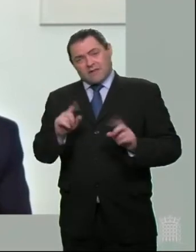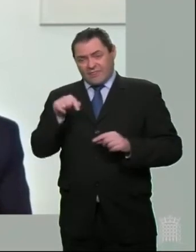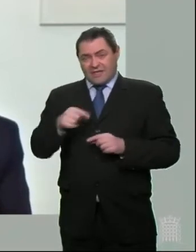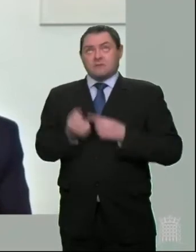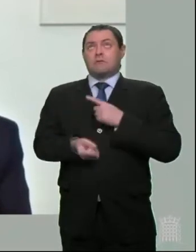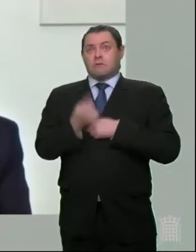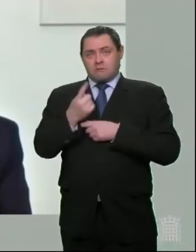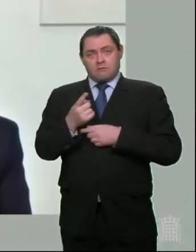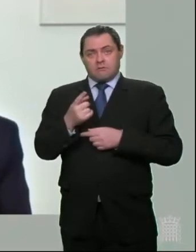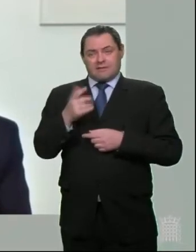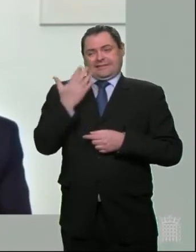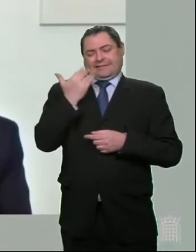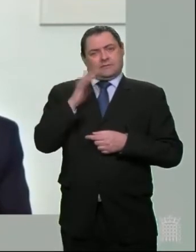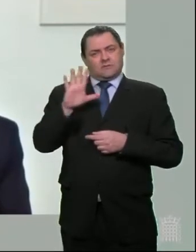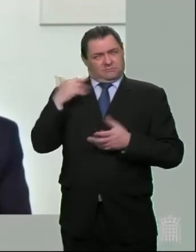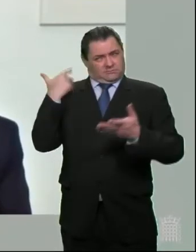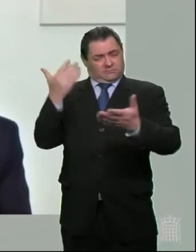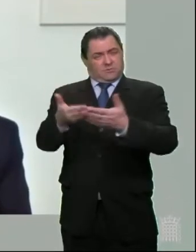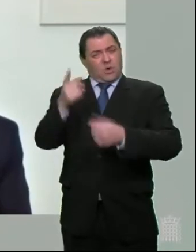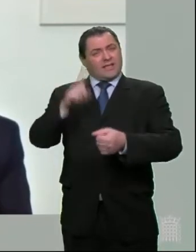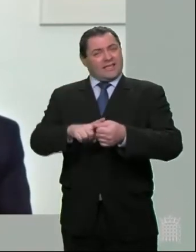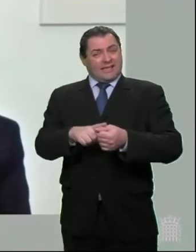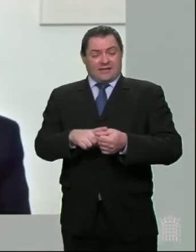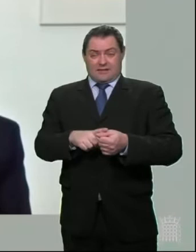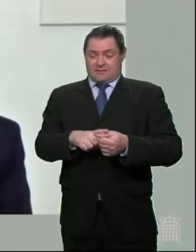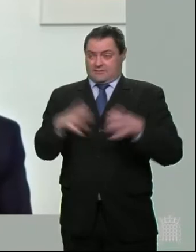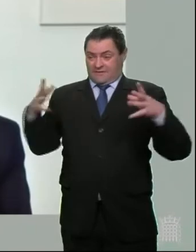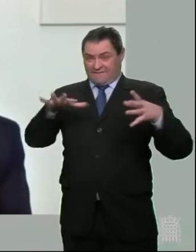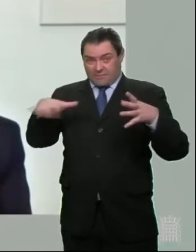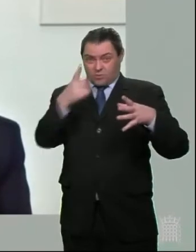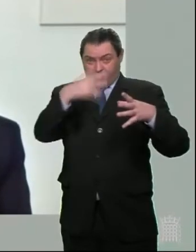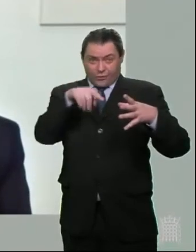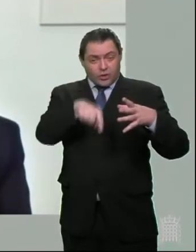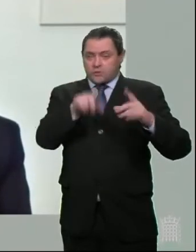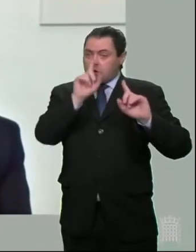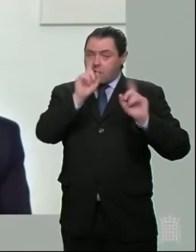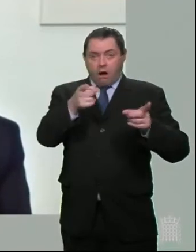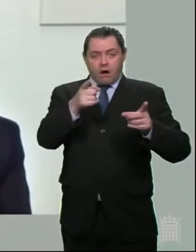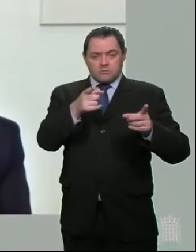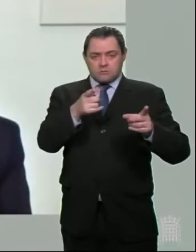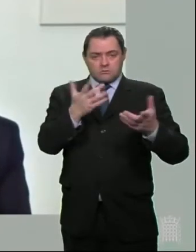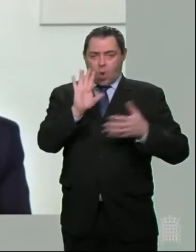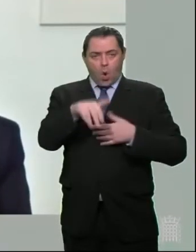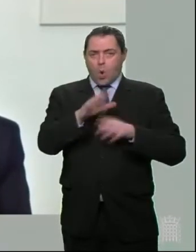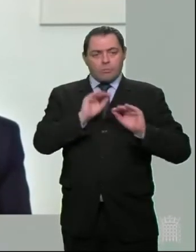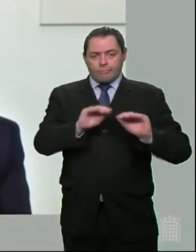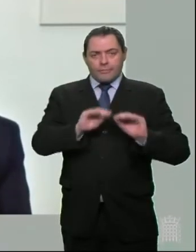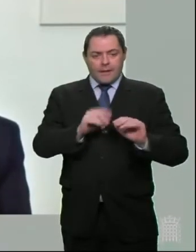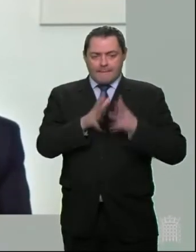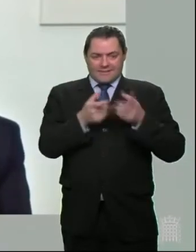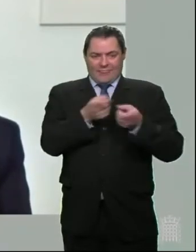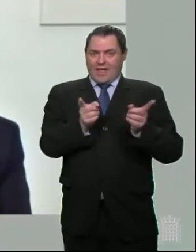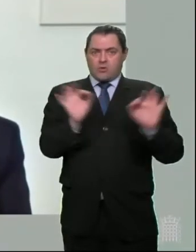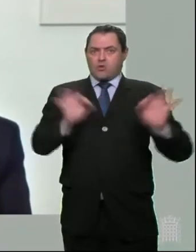families say they don't have the wherewithal to do home teaching, and those children are going without home schooling. That's the question the Prime